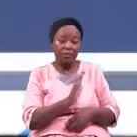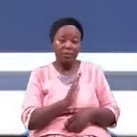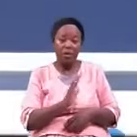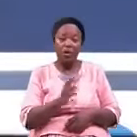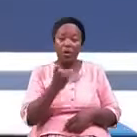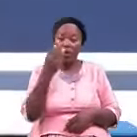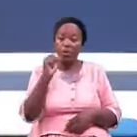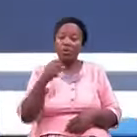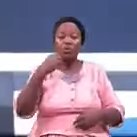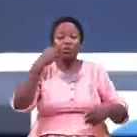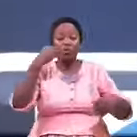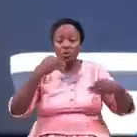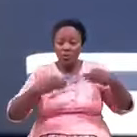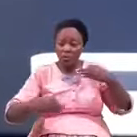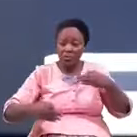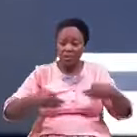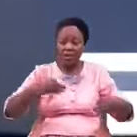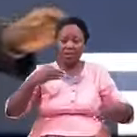judgment